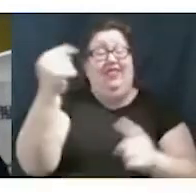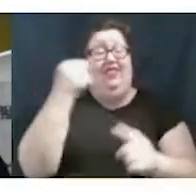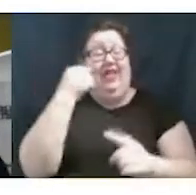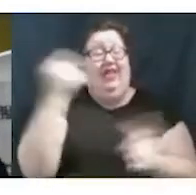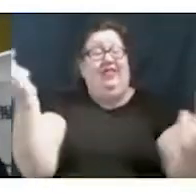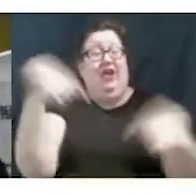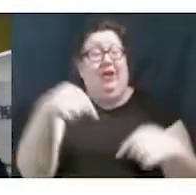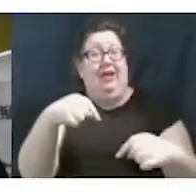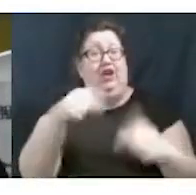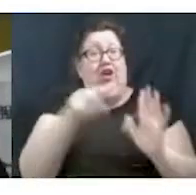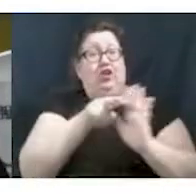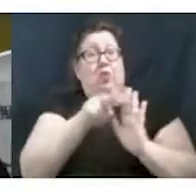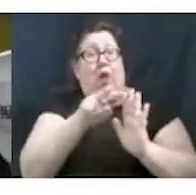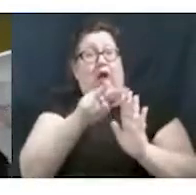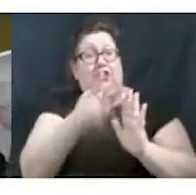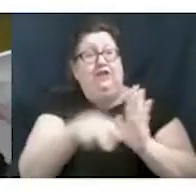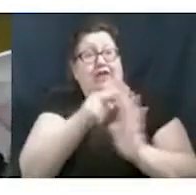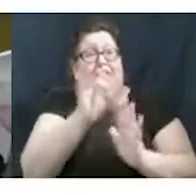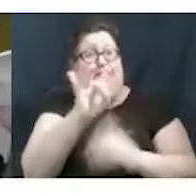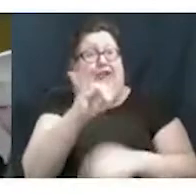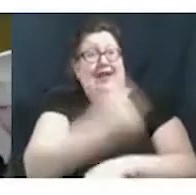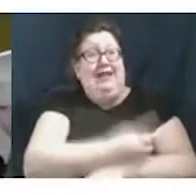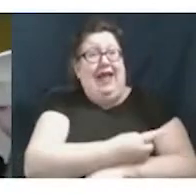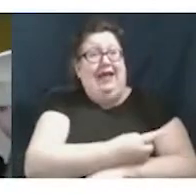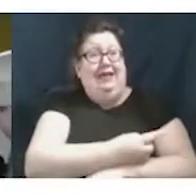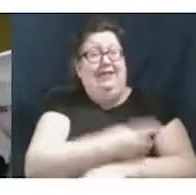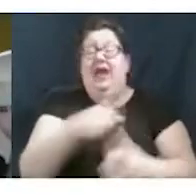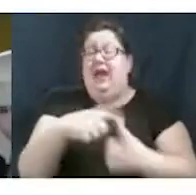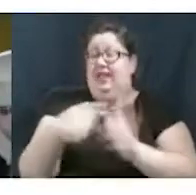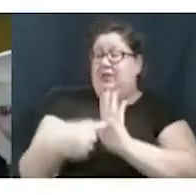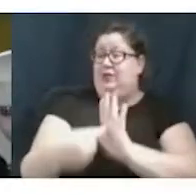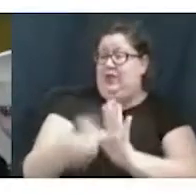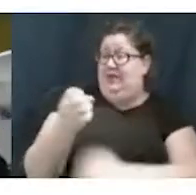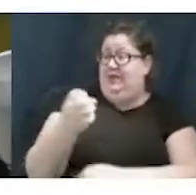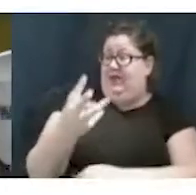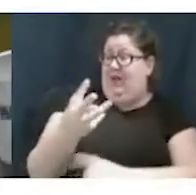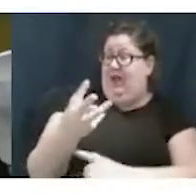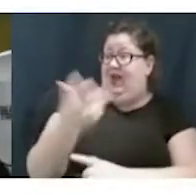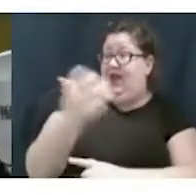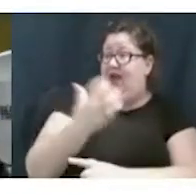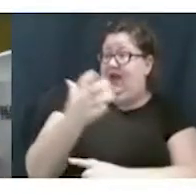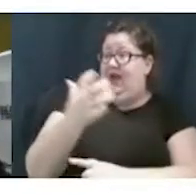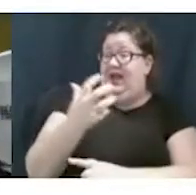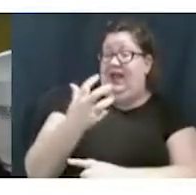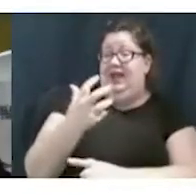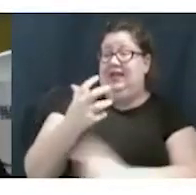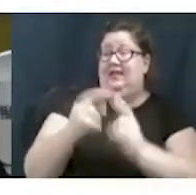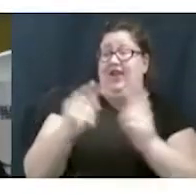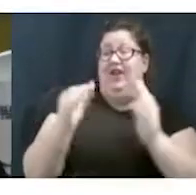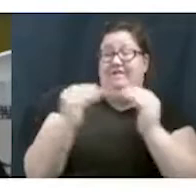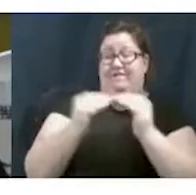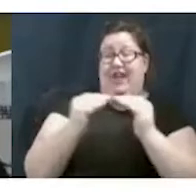videos for 80 days and then you show them the software, it's very fair of you to have